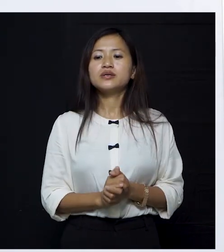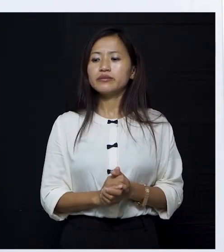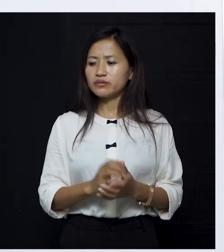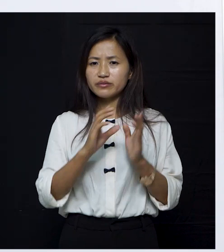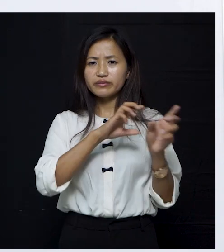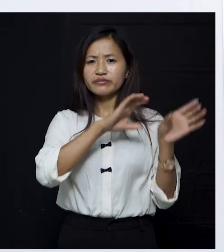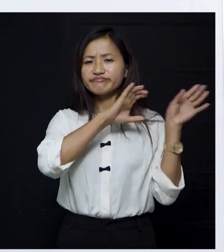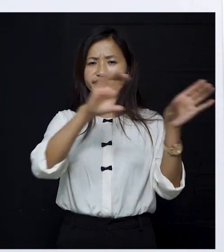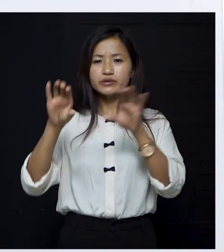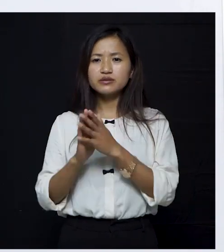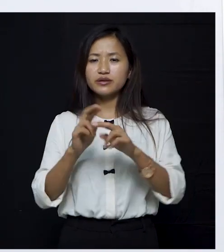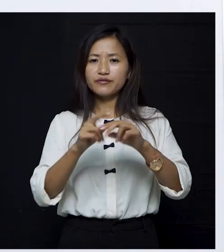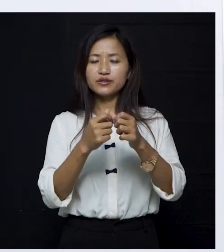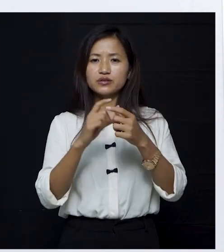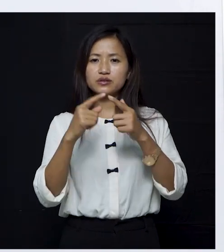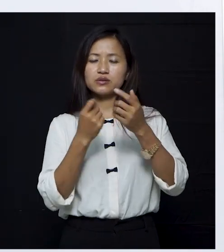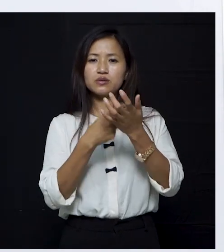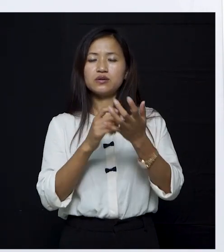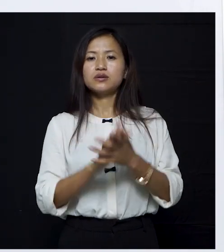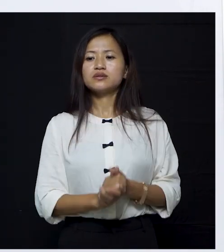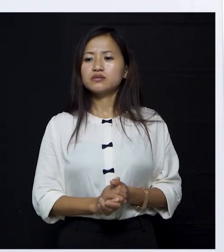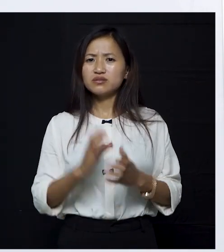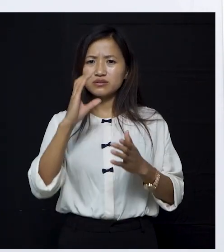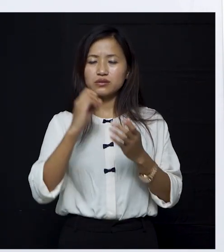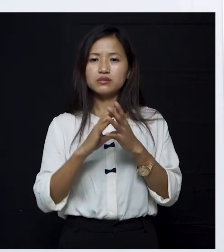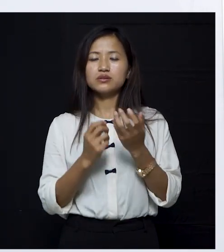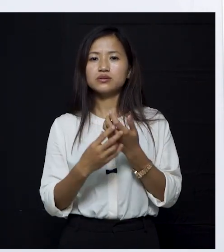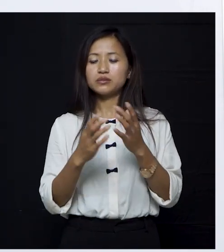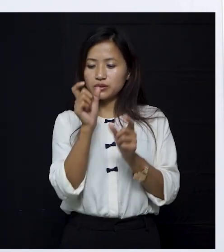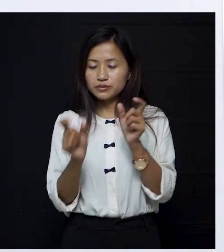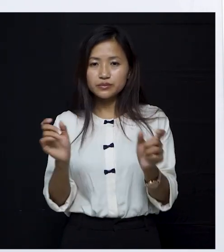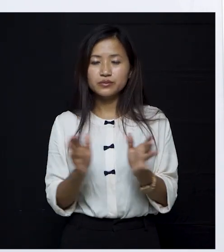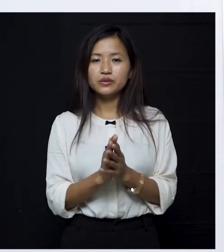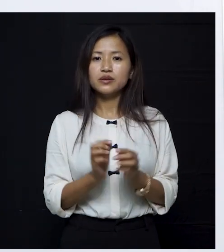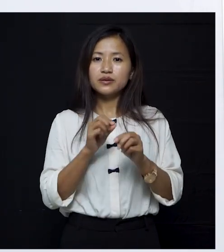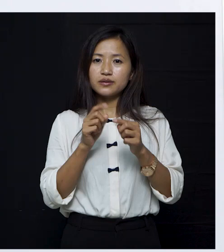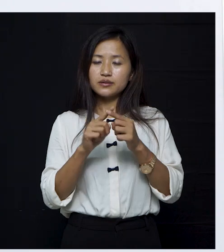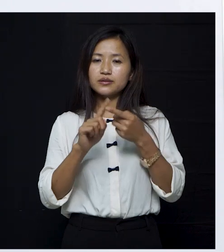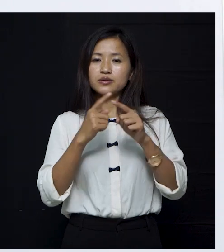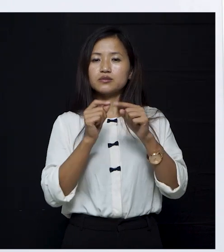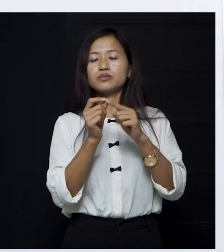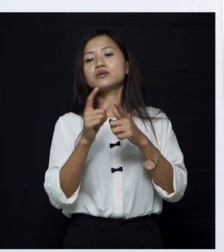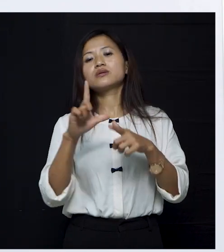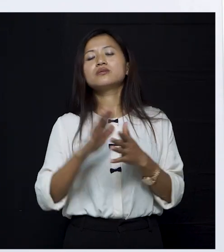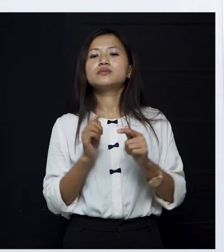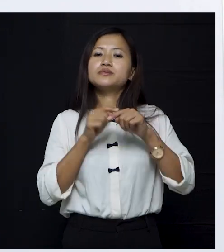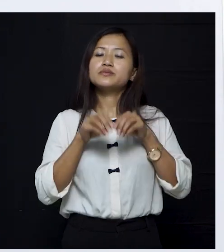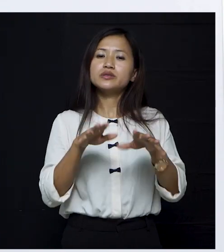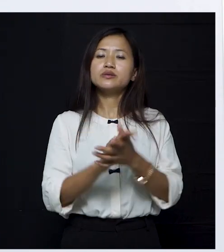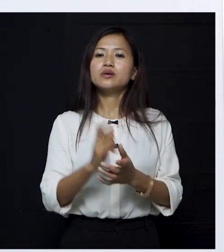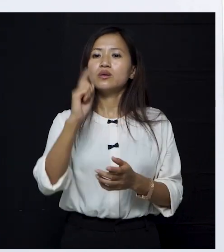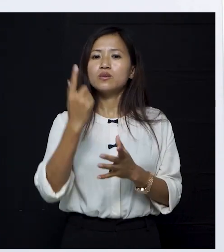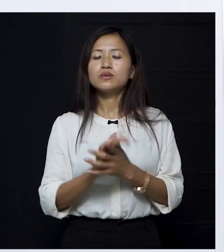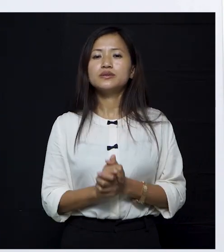factors which are causing consumer exploitation, as we have discussed in the beginning, okay? The reason is, one